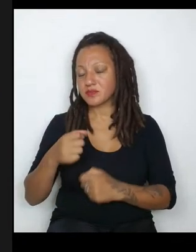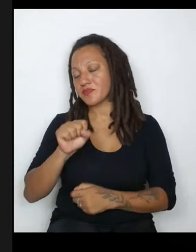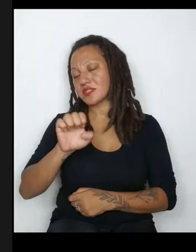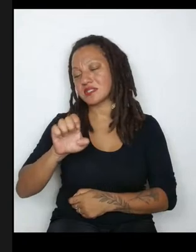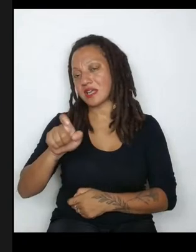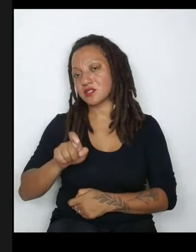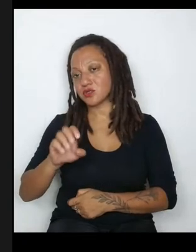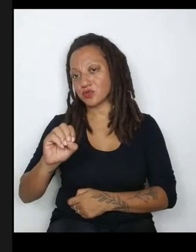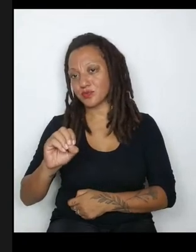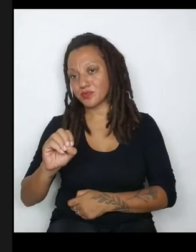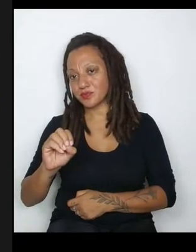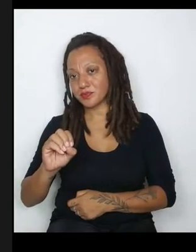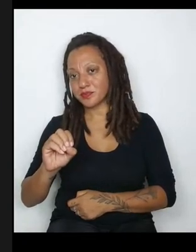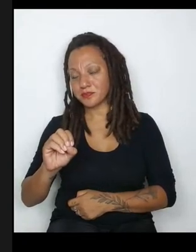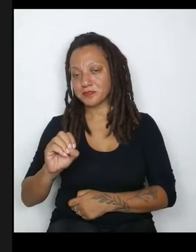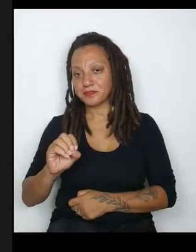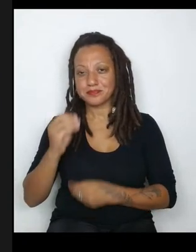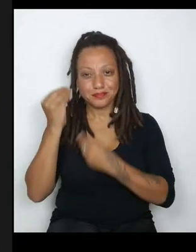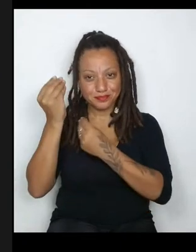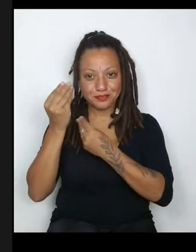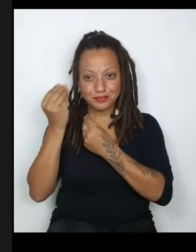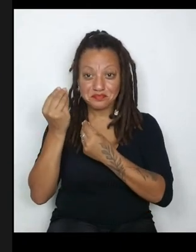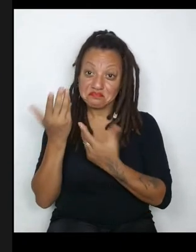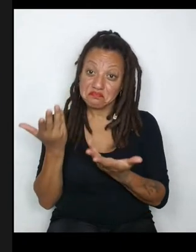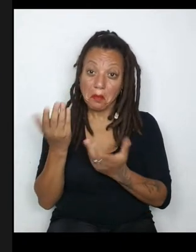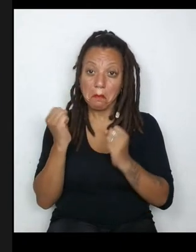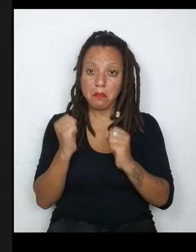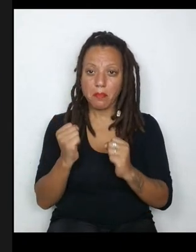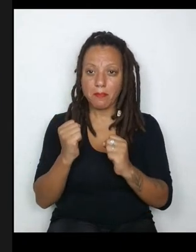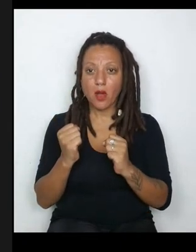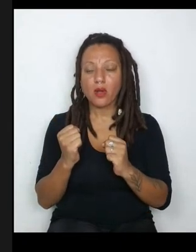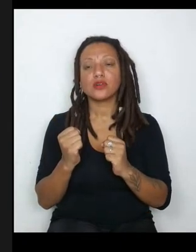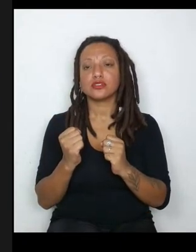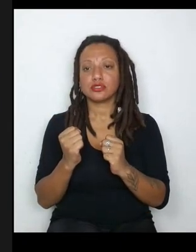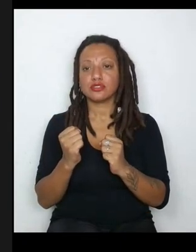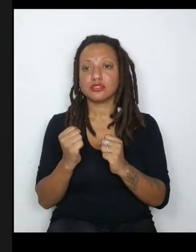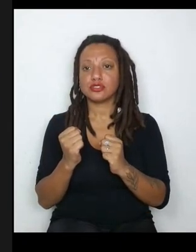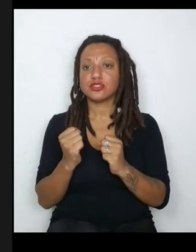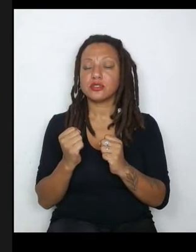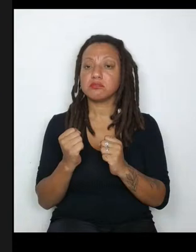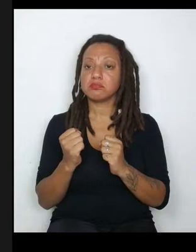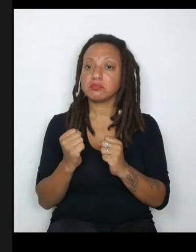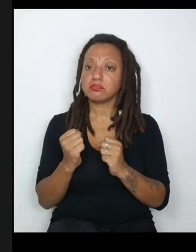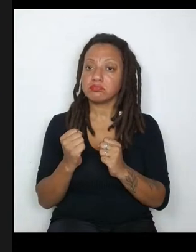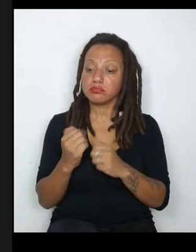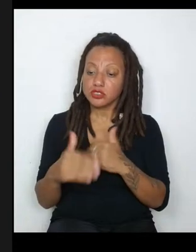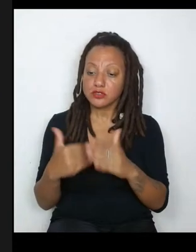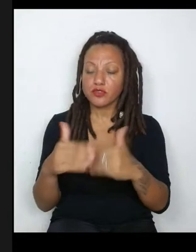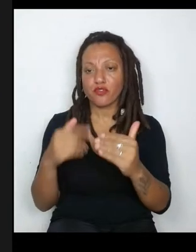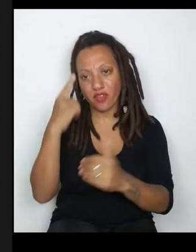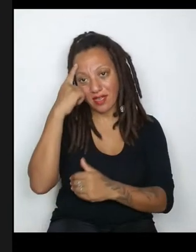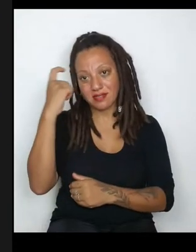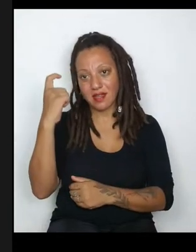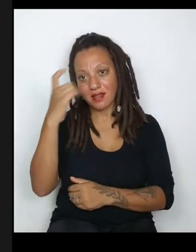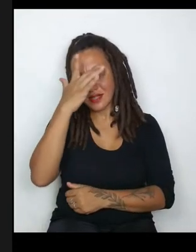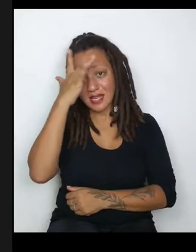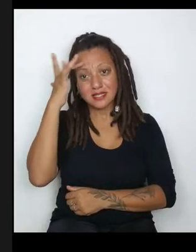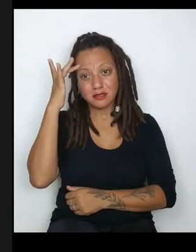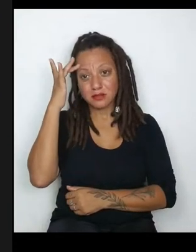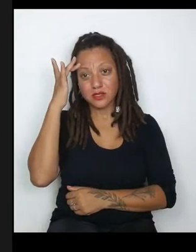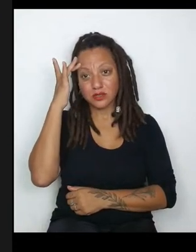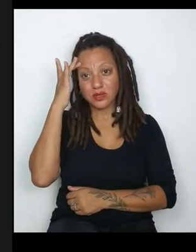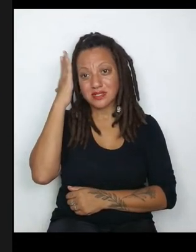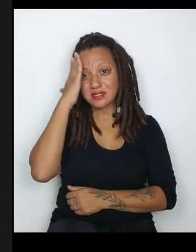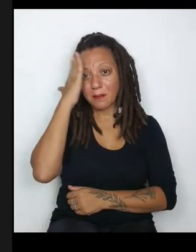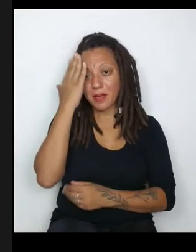a third gender if you could elaborate on that idea that would be great i believe that our audience